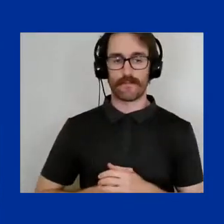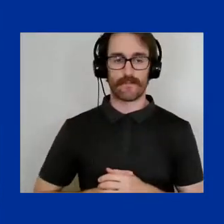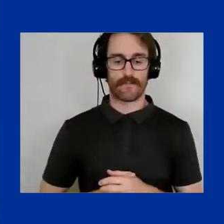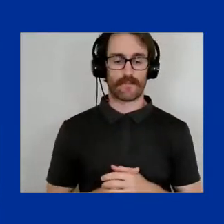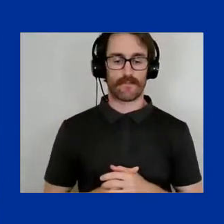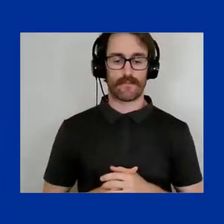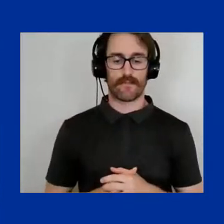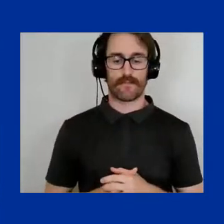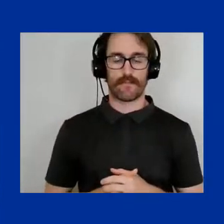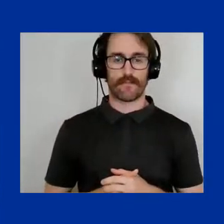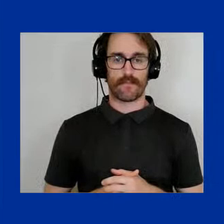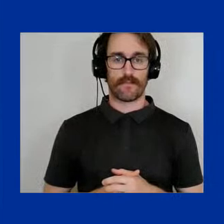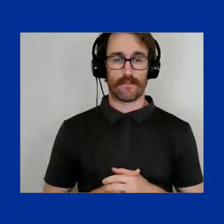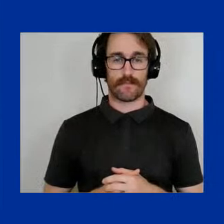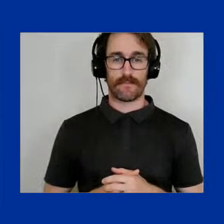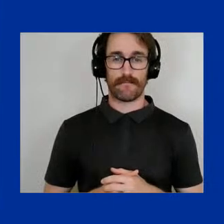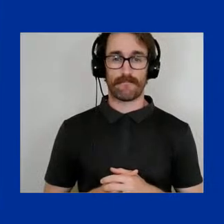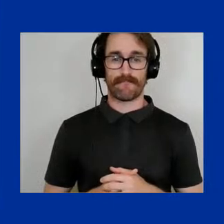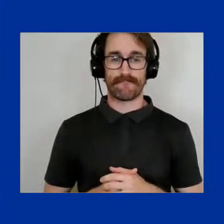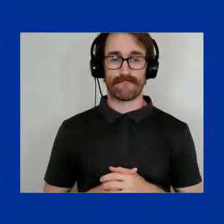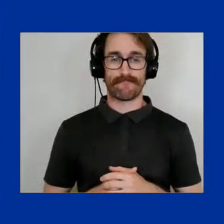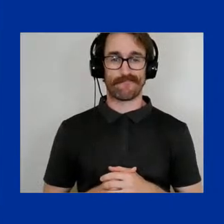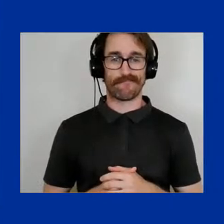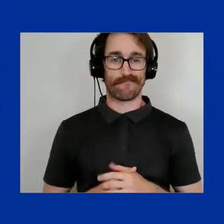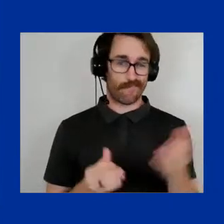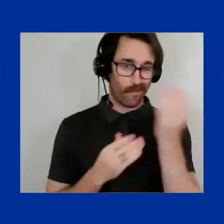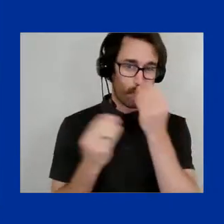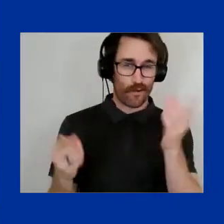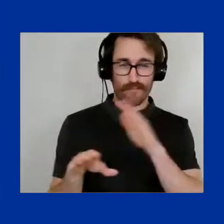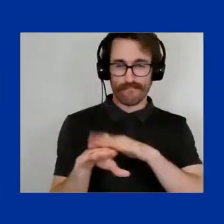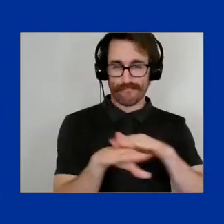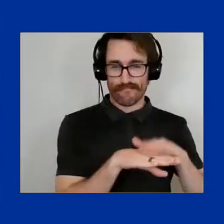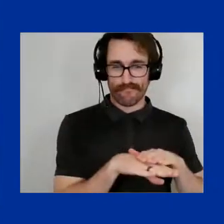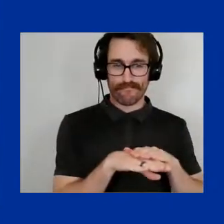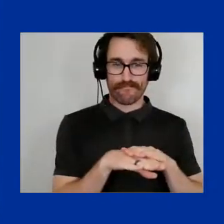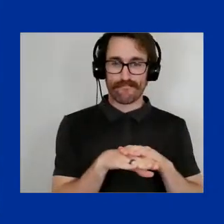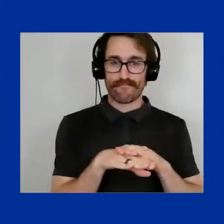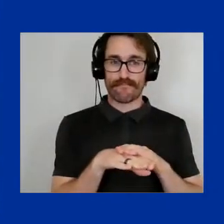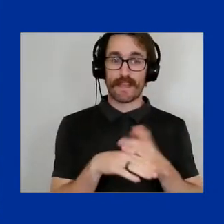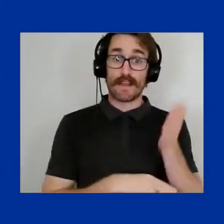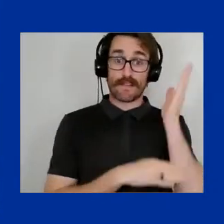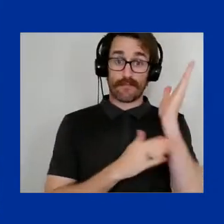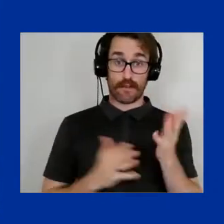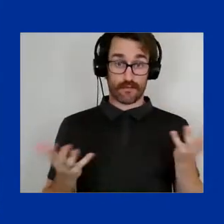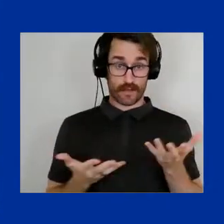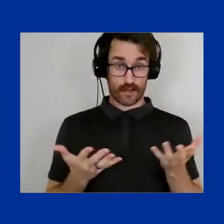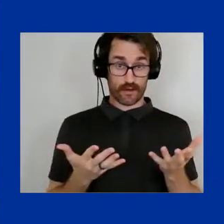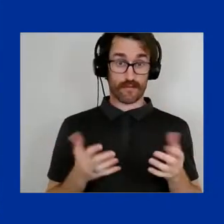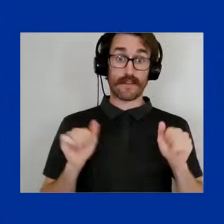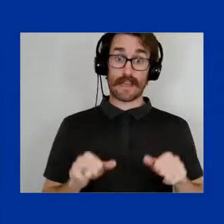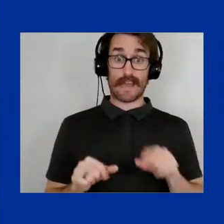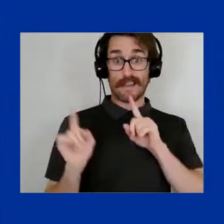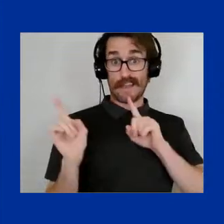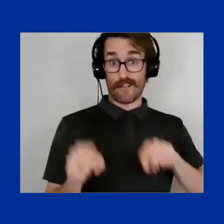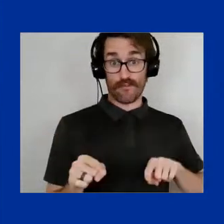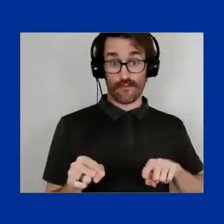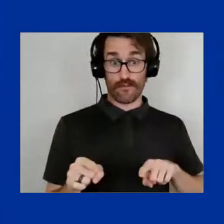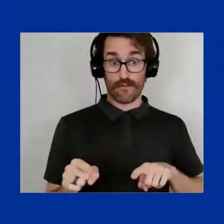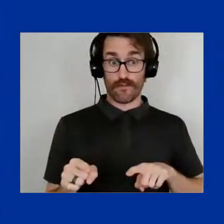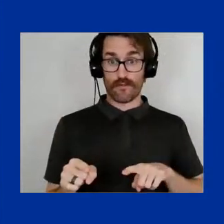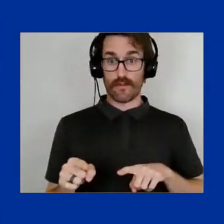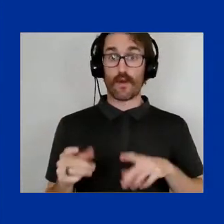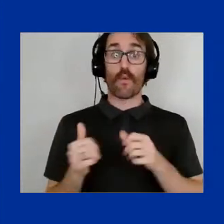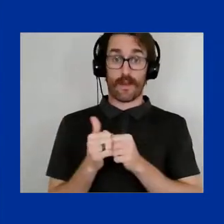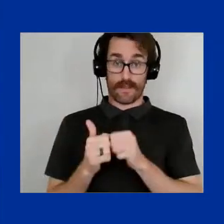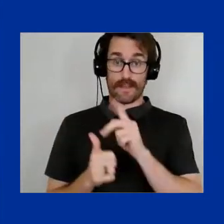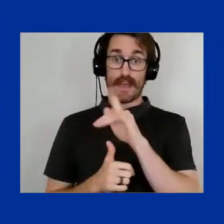Stay on mute until you have to ask your question. Speakers available to answer your questions in addition to Chair Eglai and